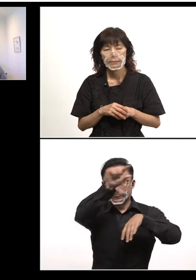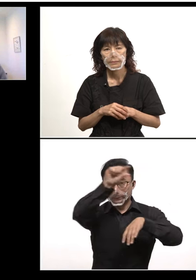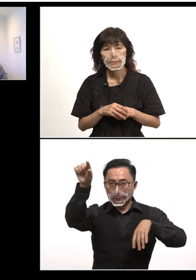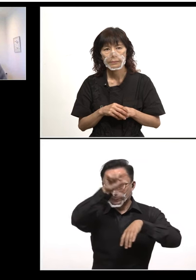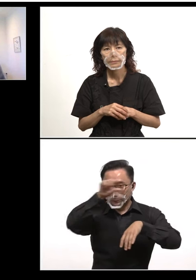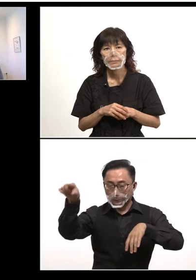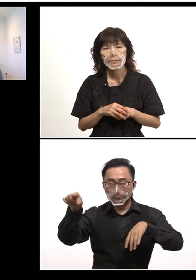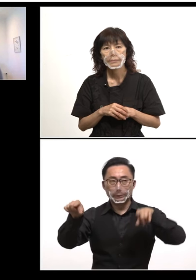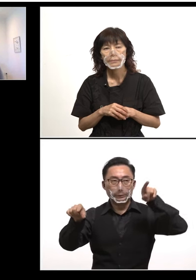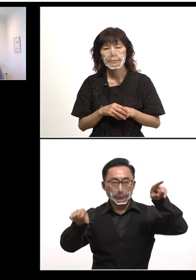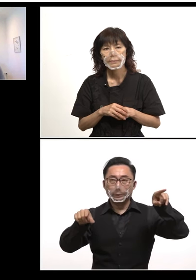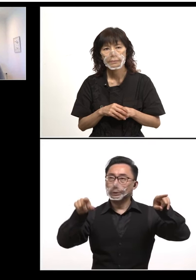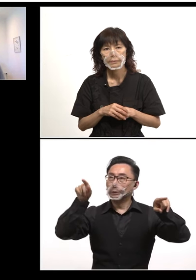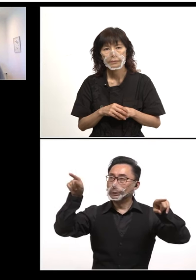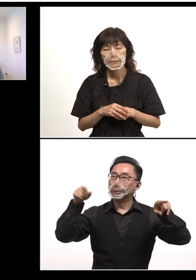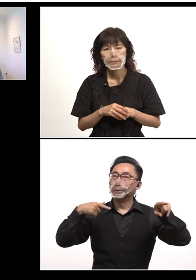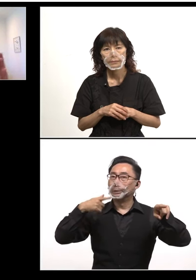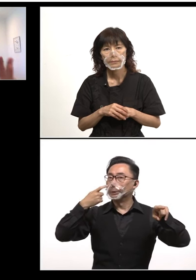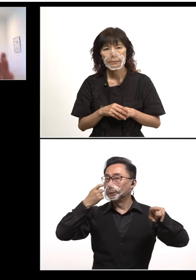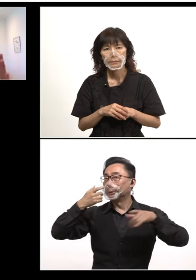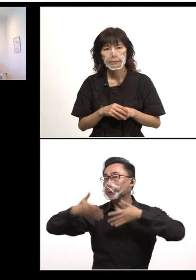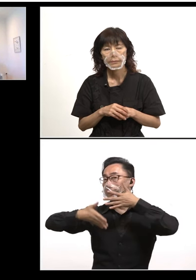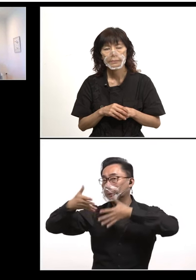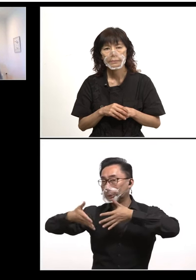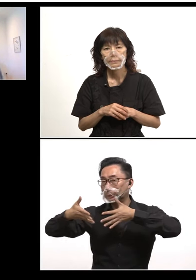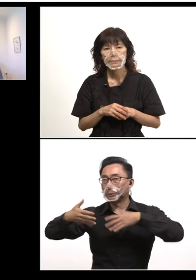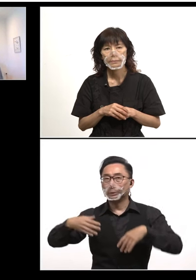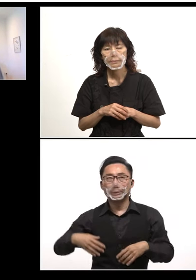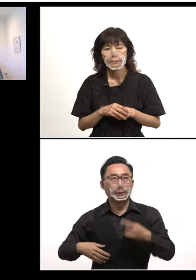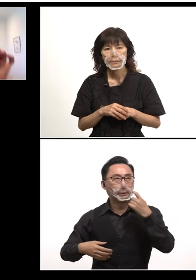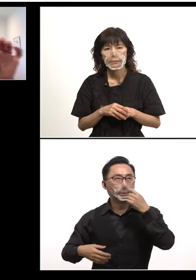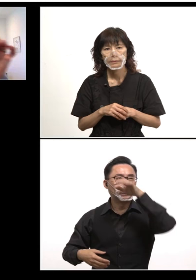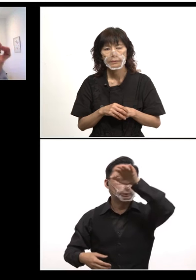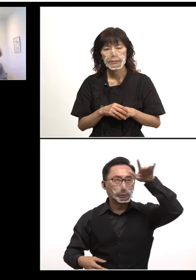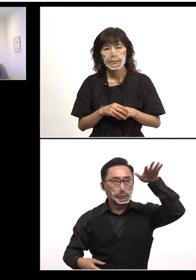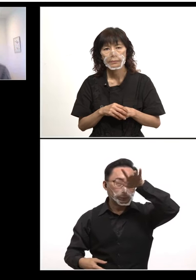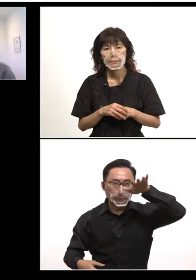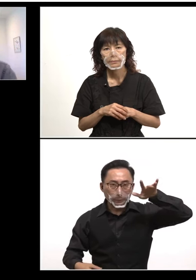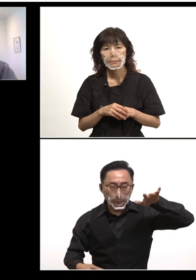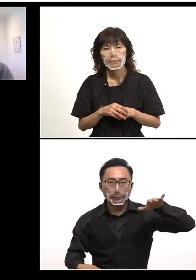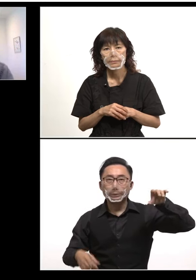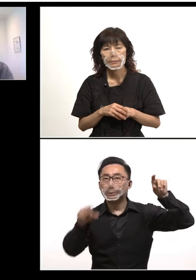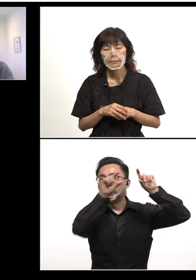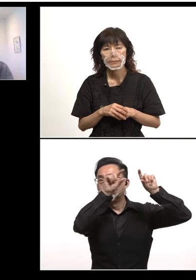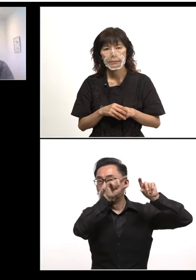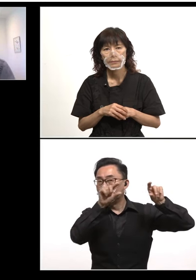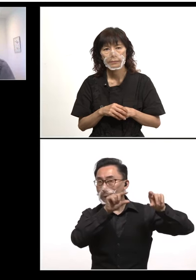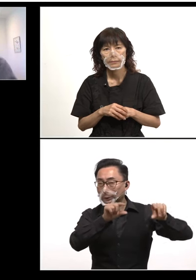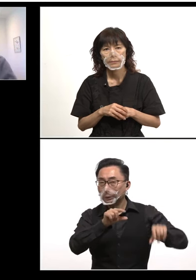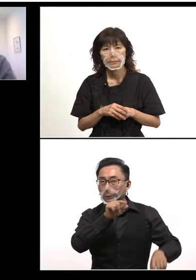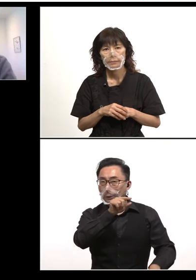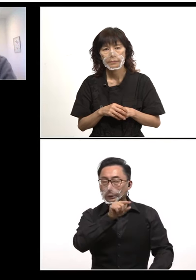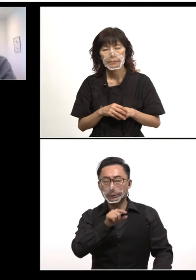hard. They're very distracted by the English captions, and all they wanted was the BSL and a few very specific names,